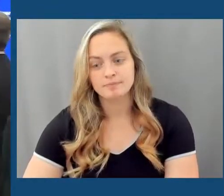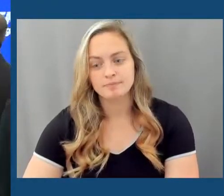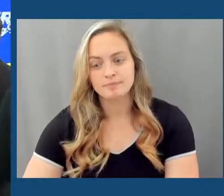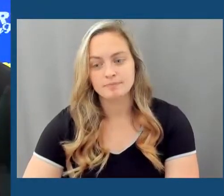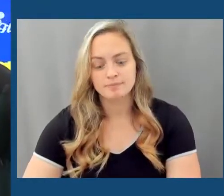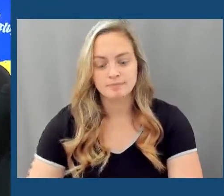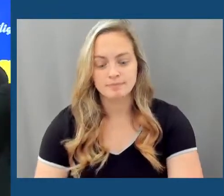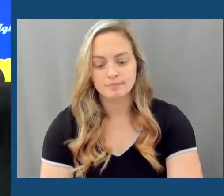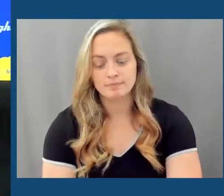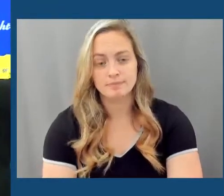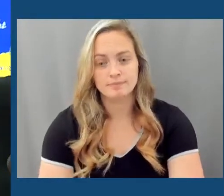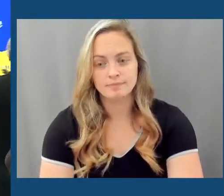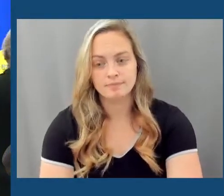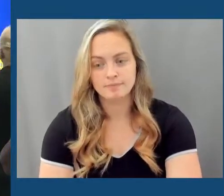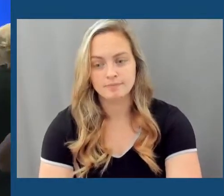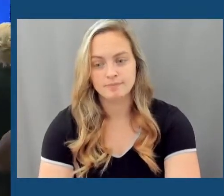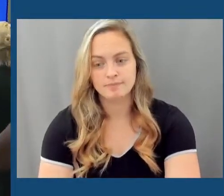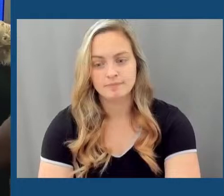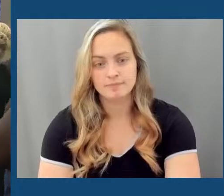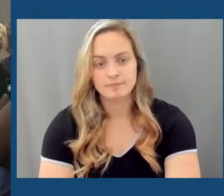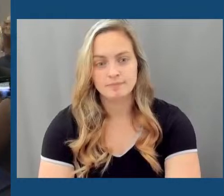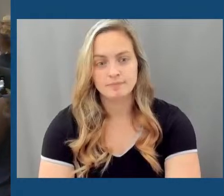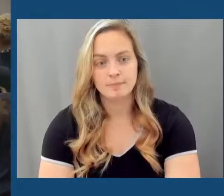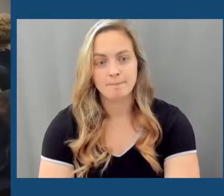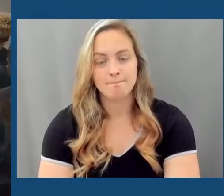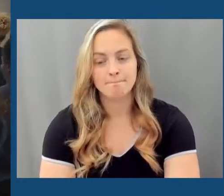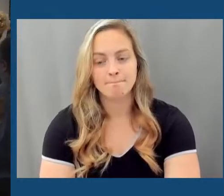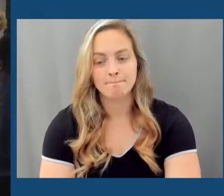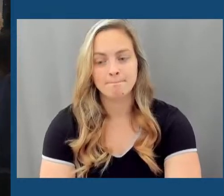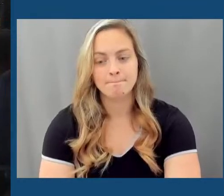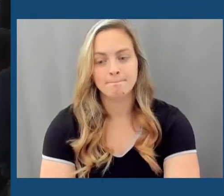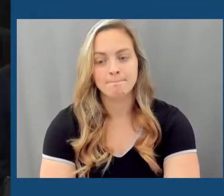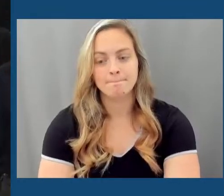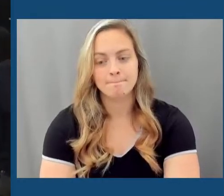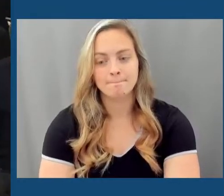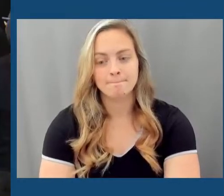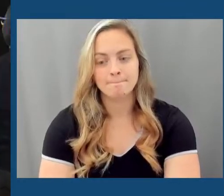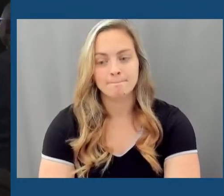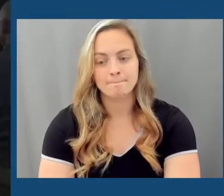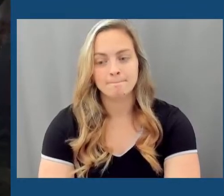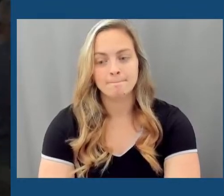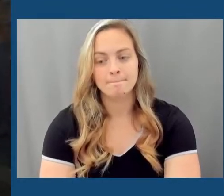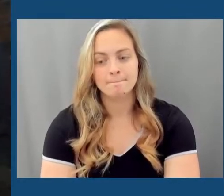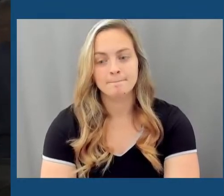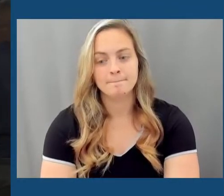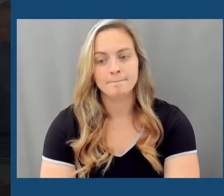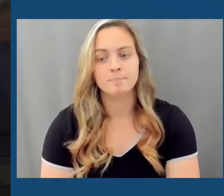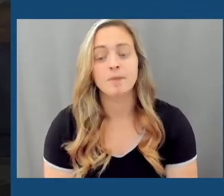Thank you, Governor. Thank you. Thank you so much.